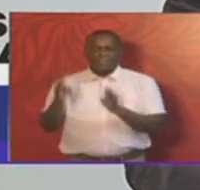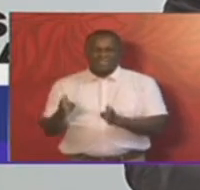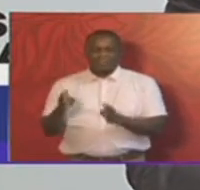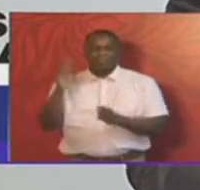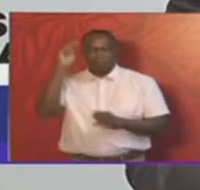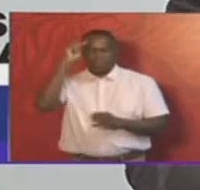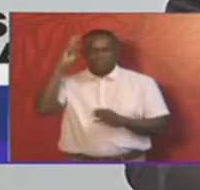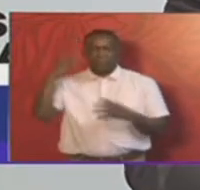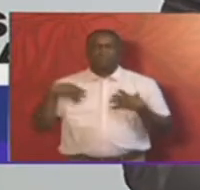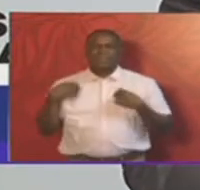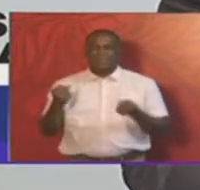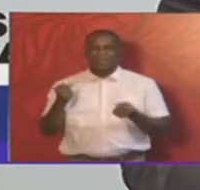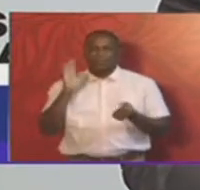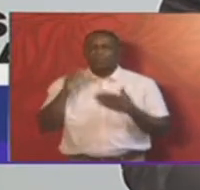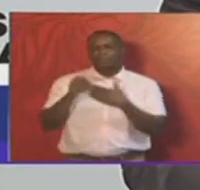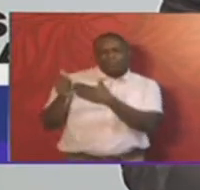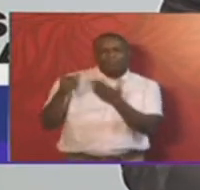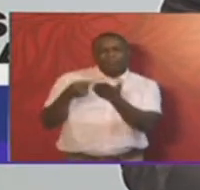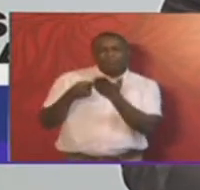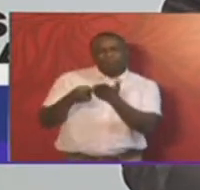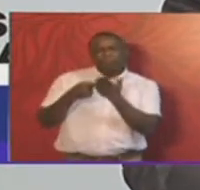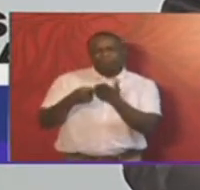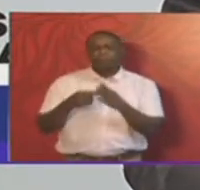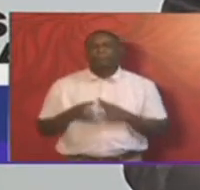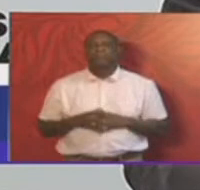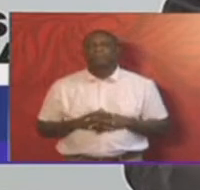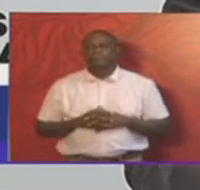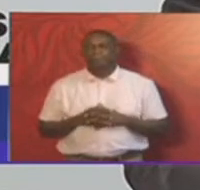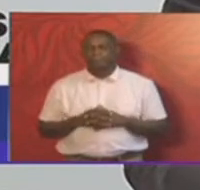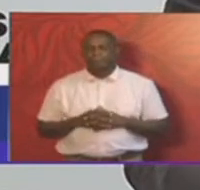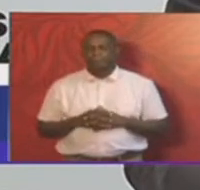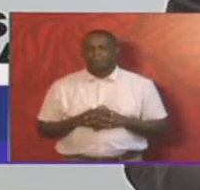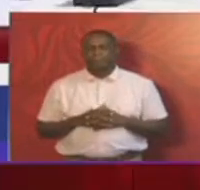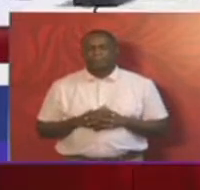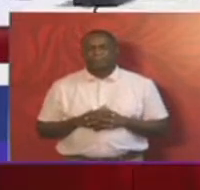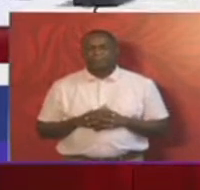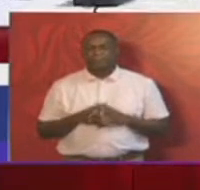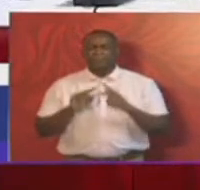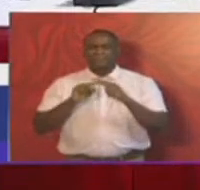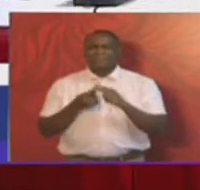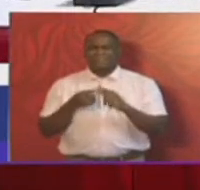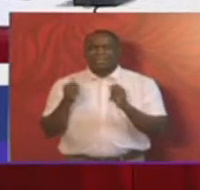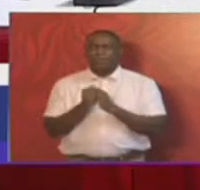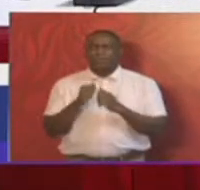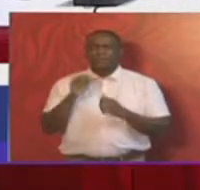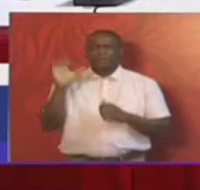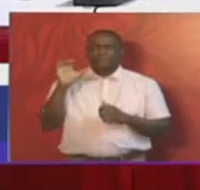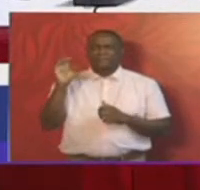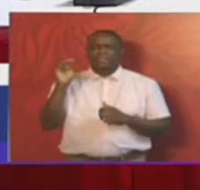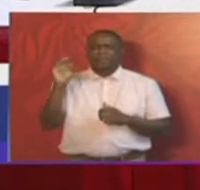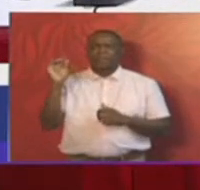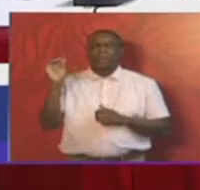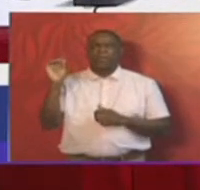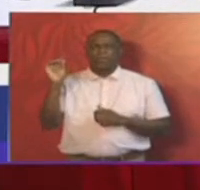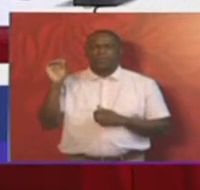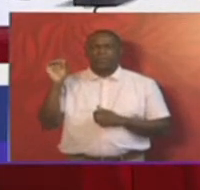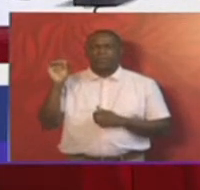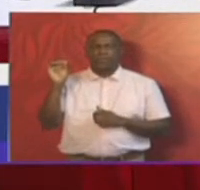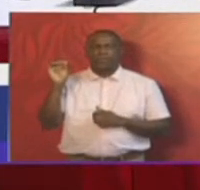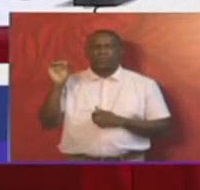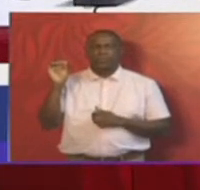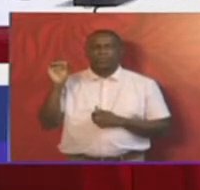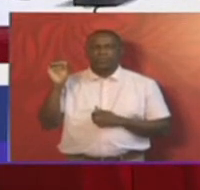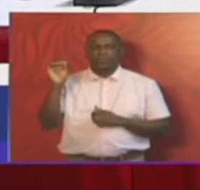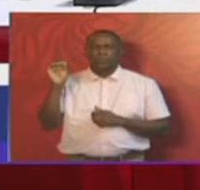moderator for this morning's presentation. We begin with the CMO, who will present the latest clinical update, followed